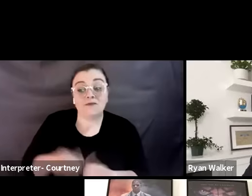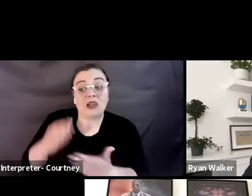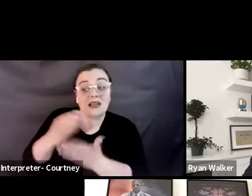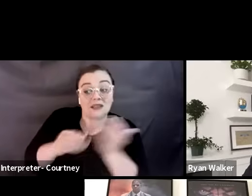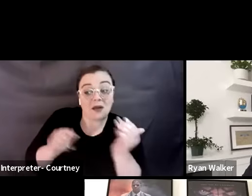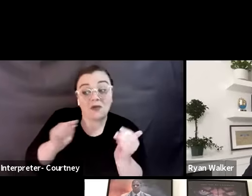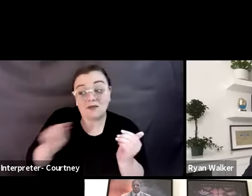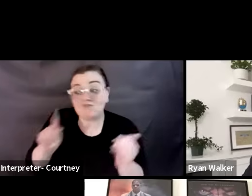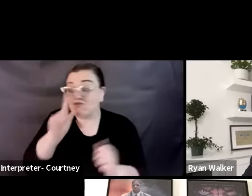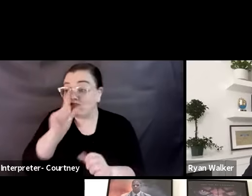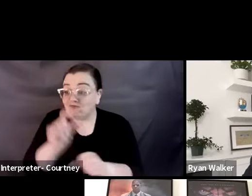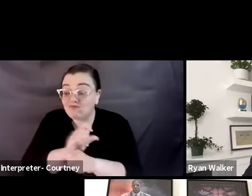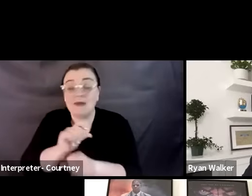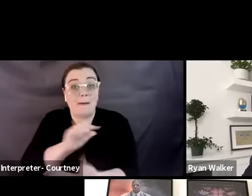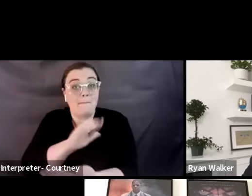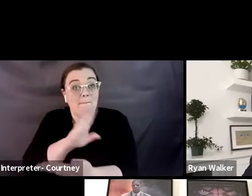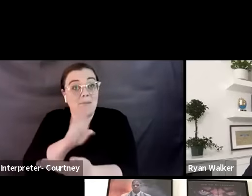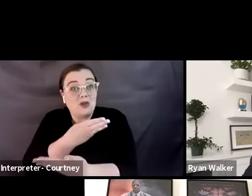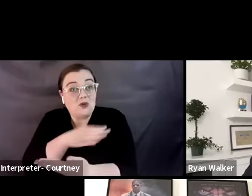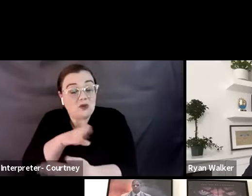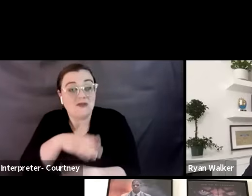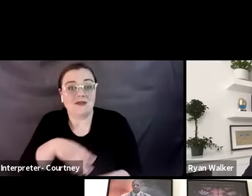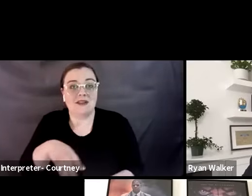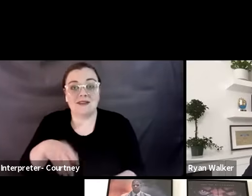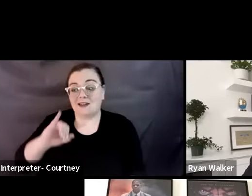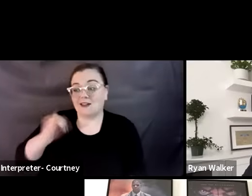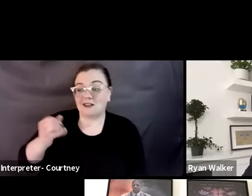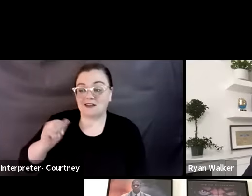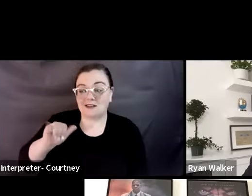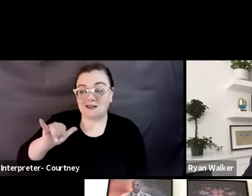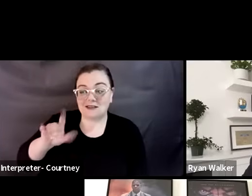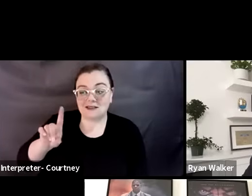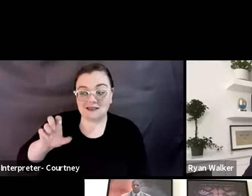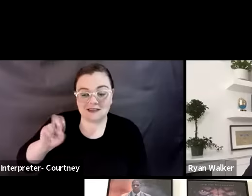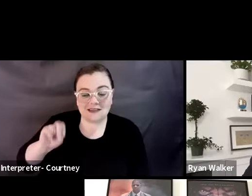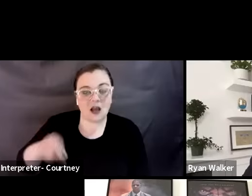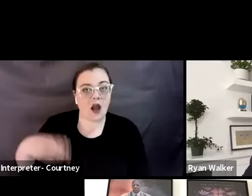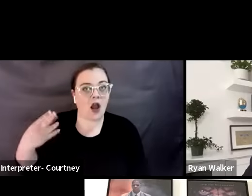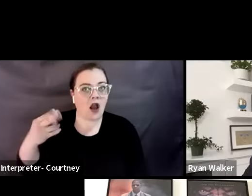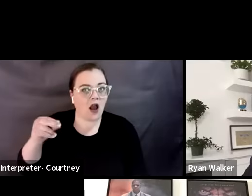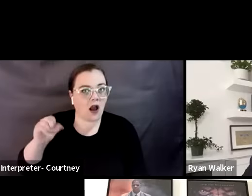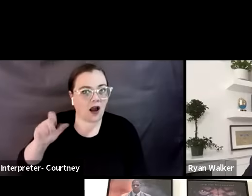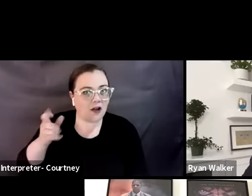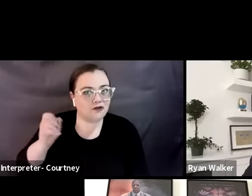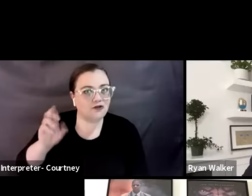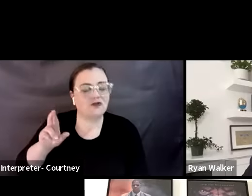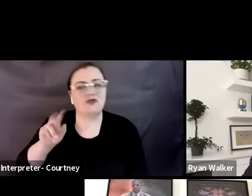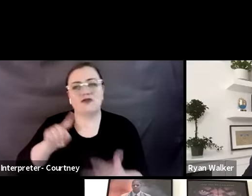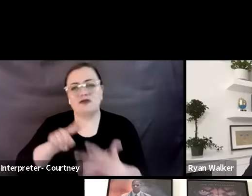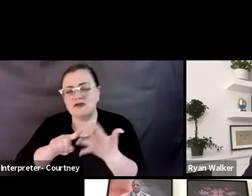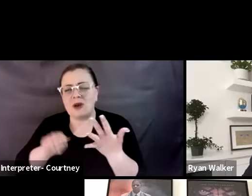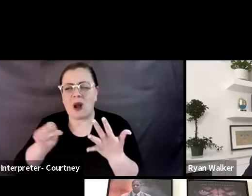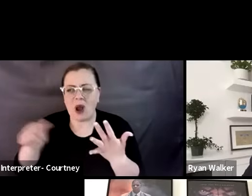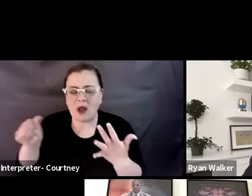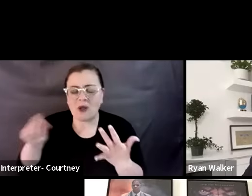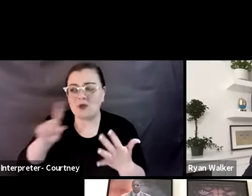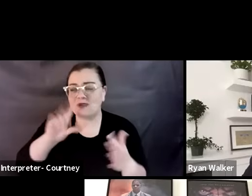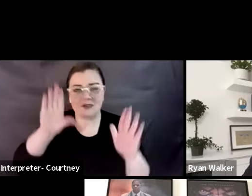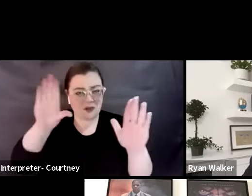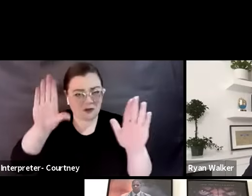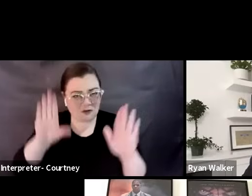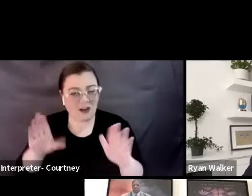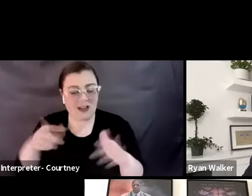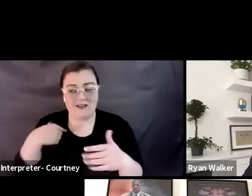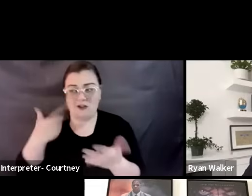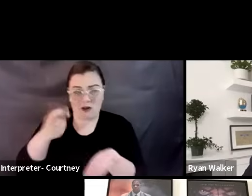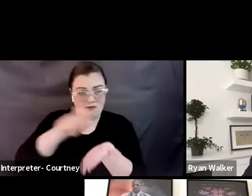music artists like Jaden Hostler and Ian Dior. I mean, they're great. They're songwriters and they're recording artists,